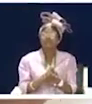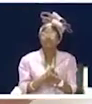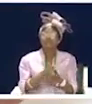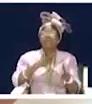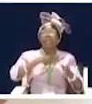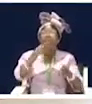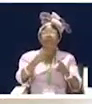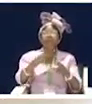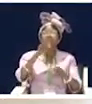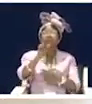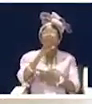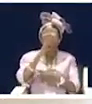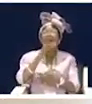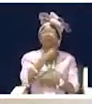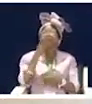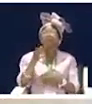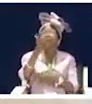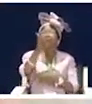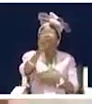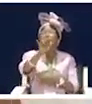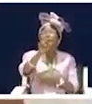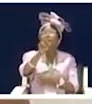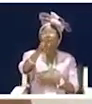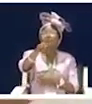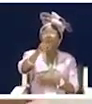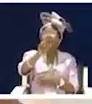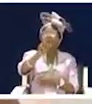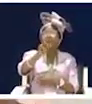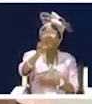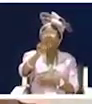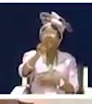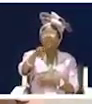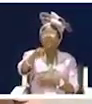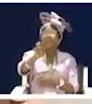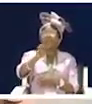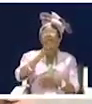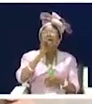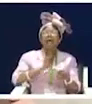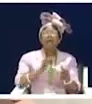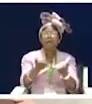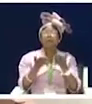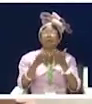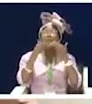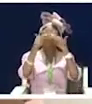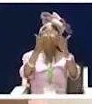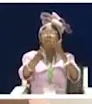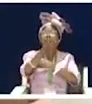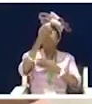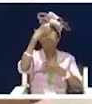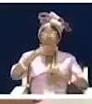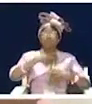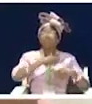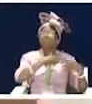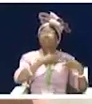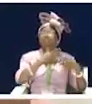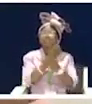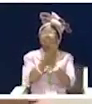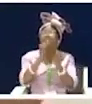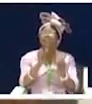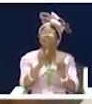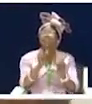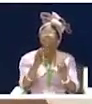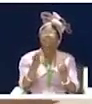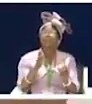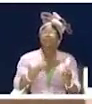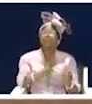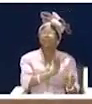My name's Dickiness Oyebimpi Adebi. I want to thank God for the salvation of my soul. And secondly, I want to thank